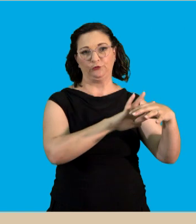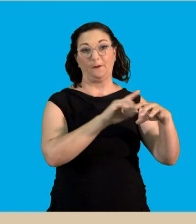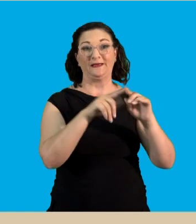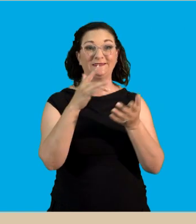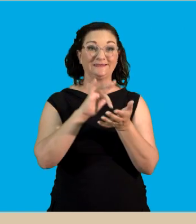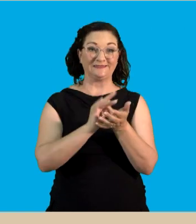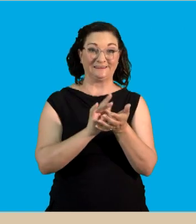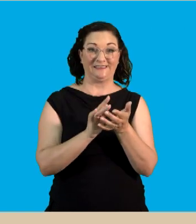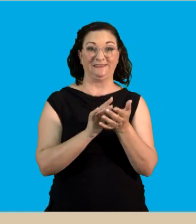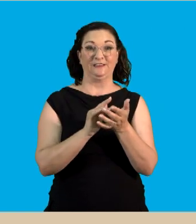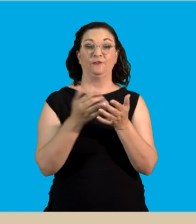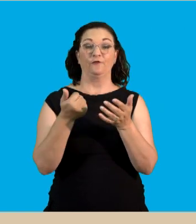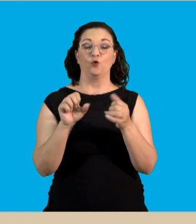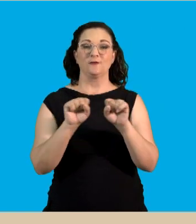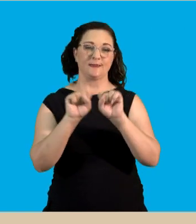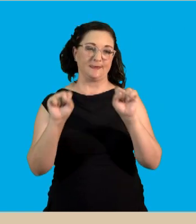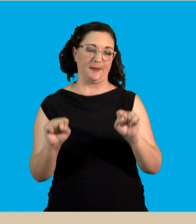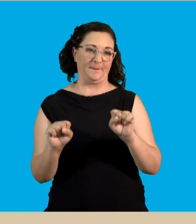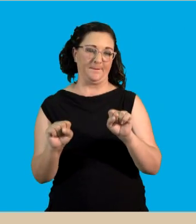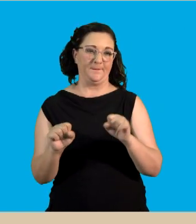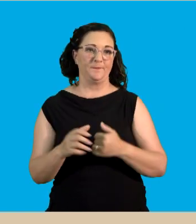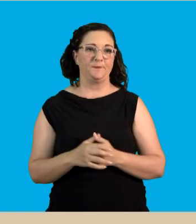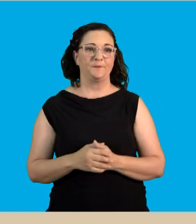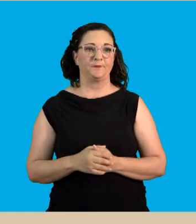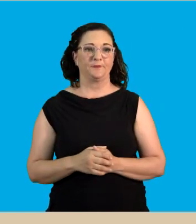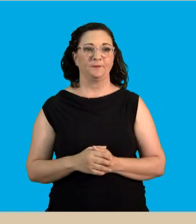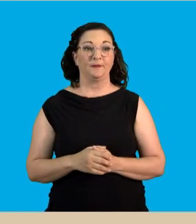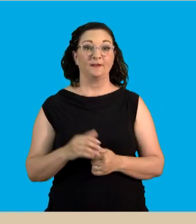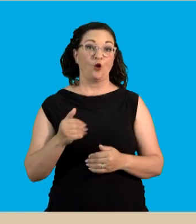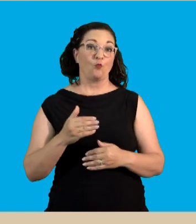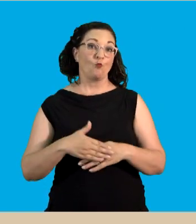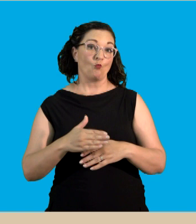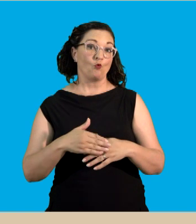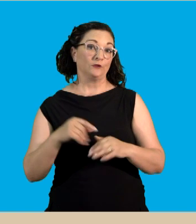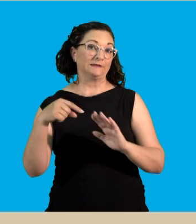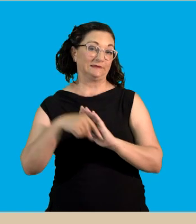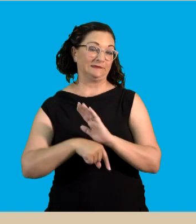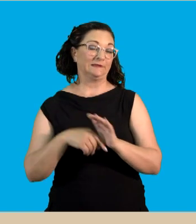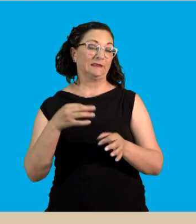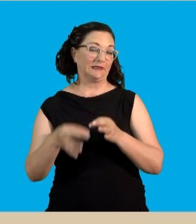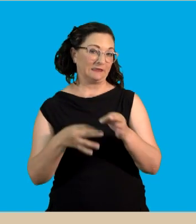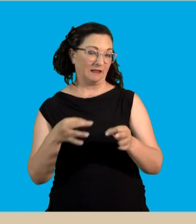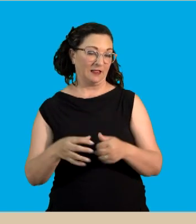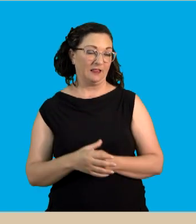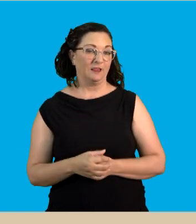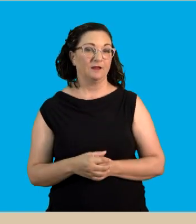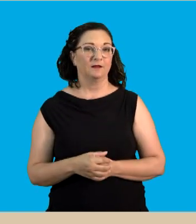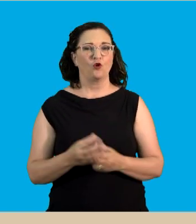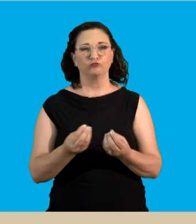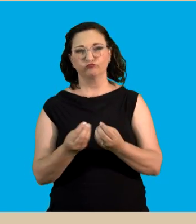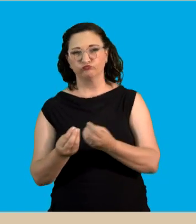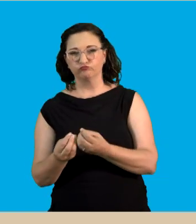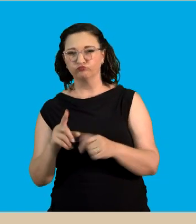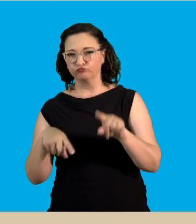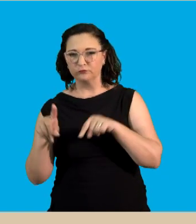the center of the solar system. And as we go on, we will be specific about the different types of the objects and